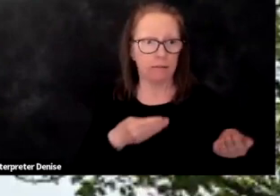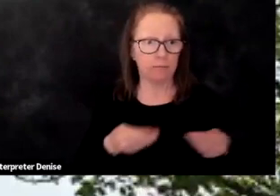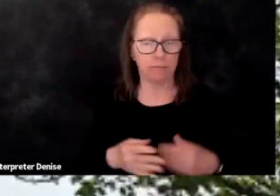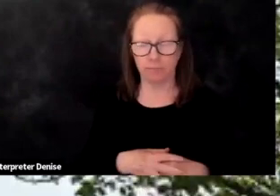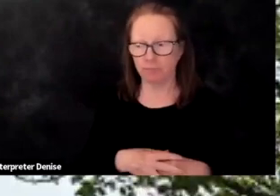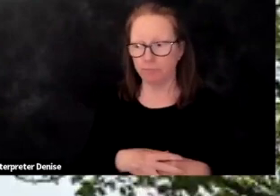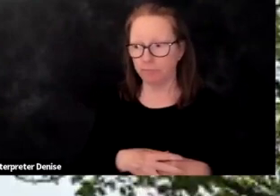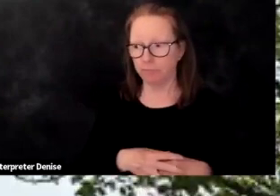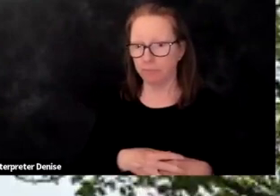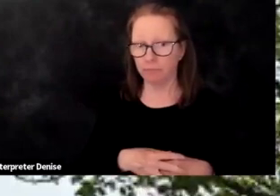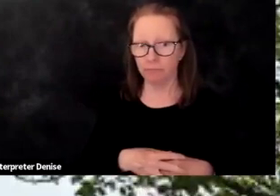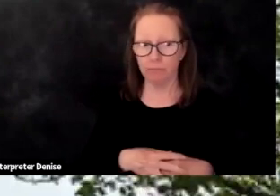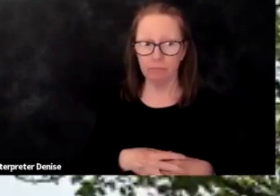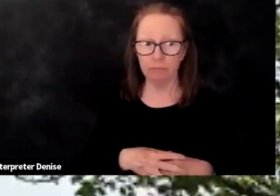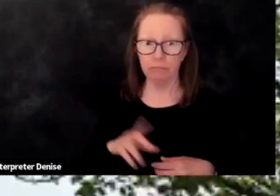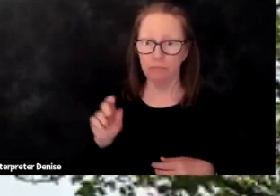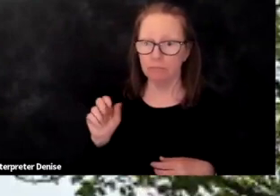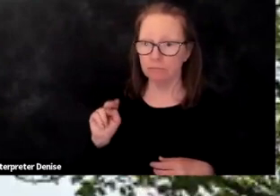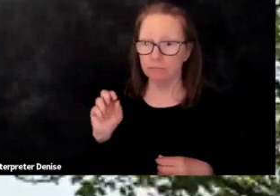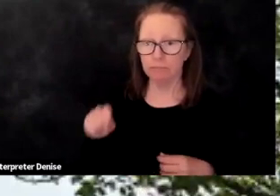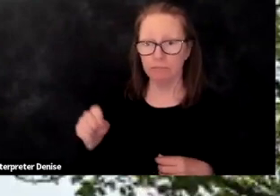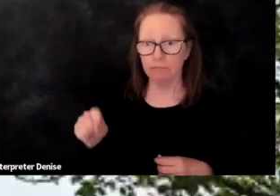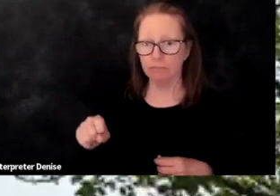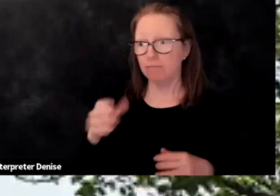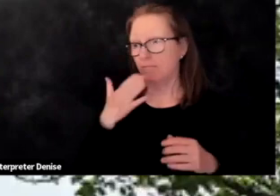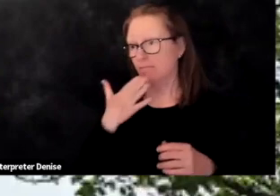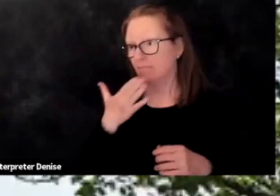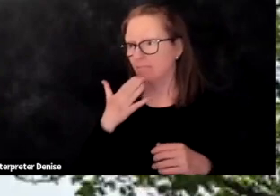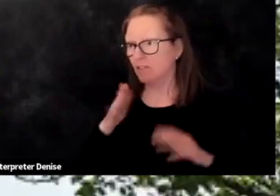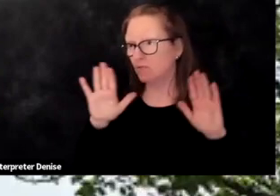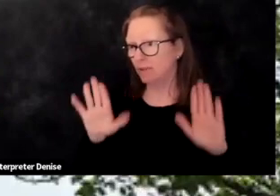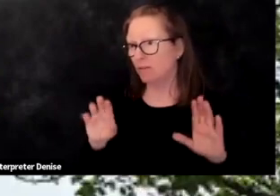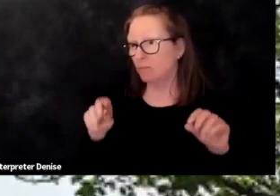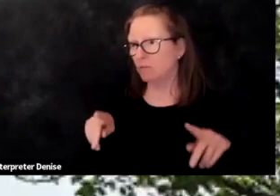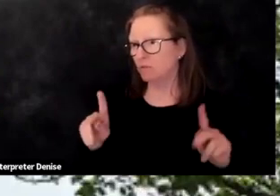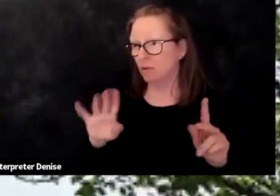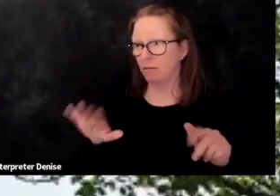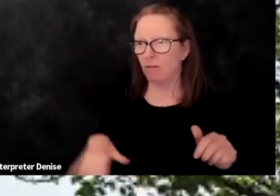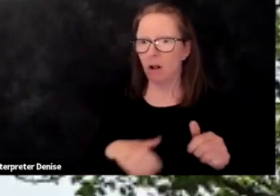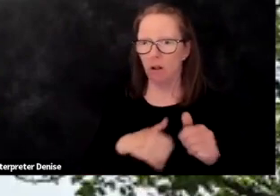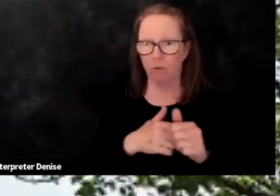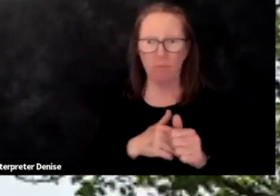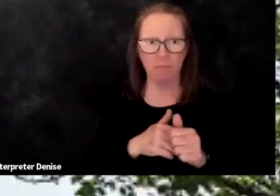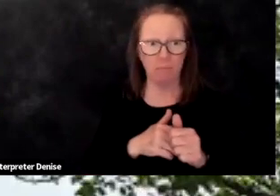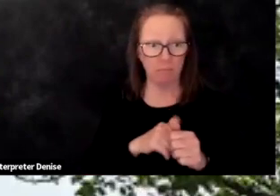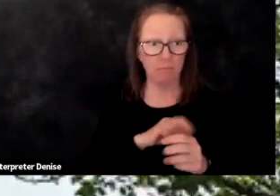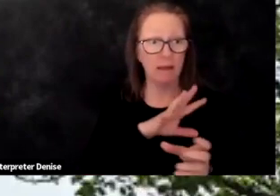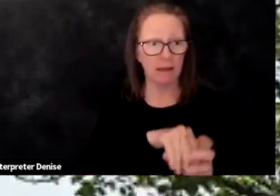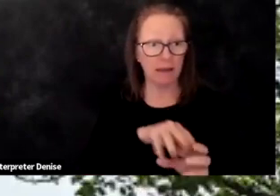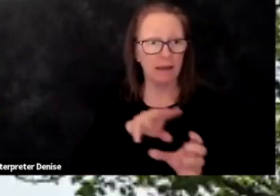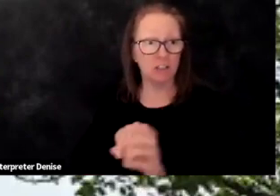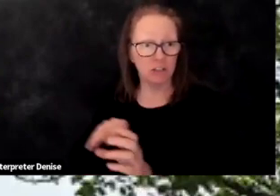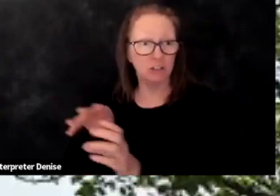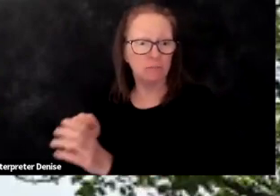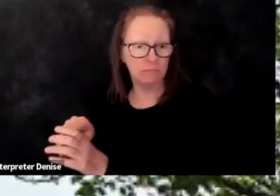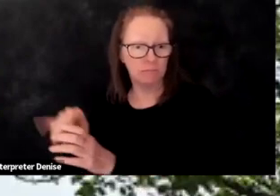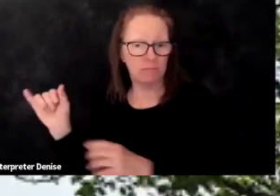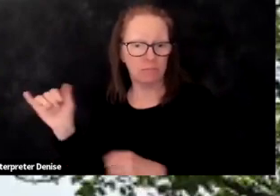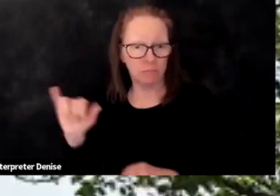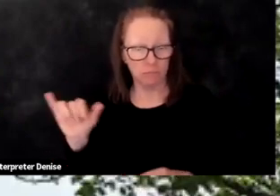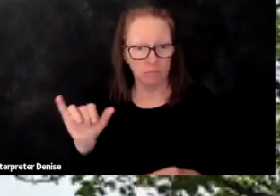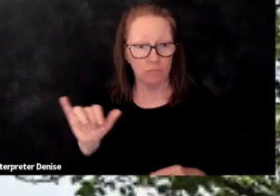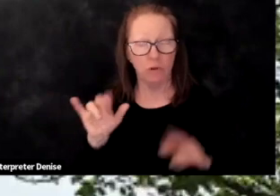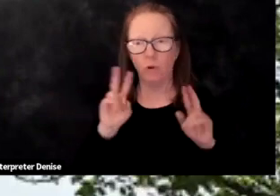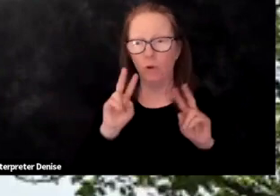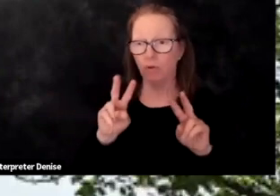everyone again on the call. And maybe that's a great opportunity for us to do like the follow-up engagements that we're thinking about doing as well. So looking forward to that.